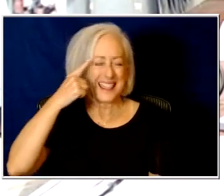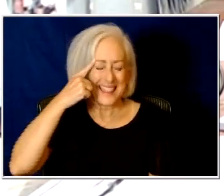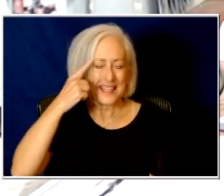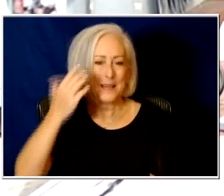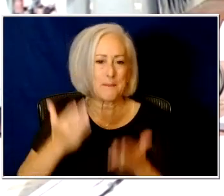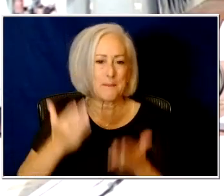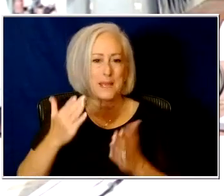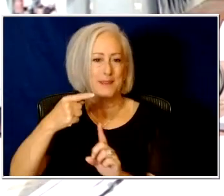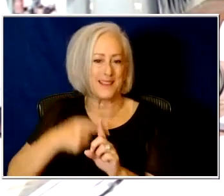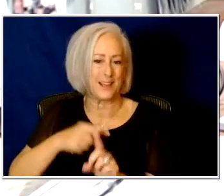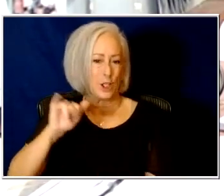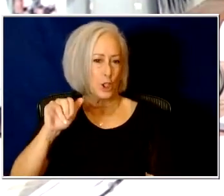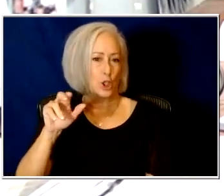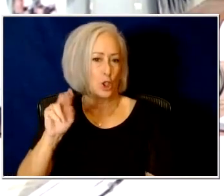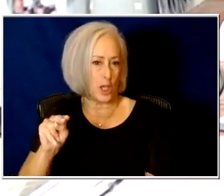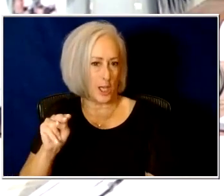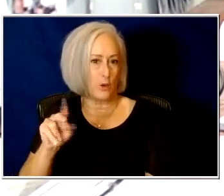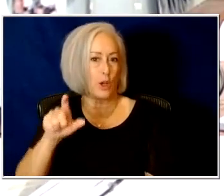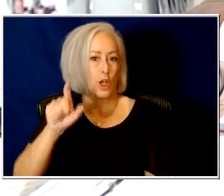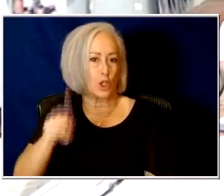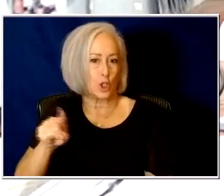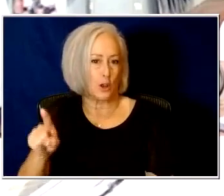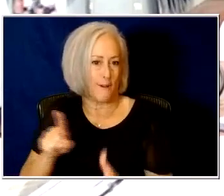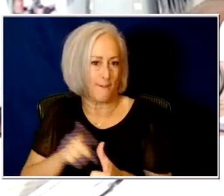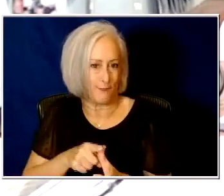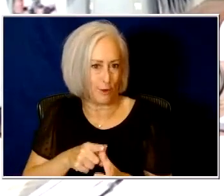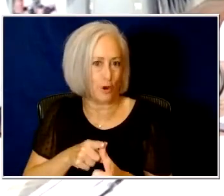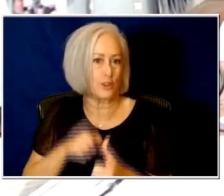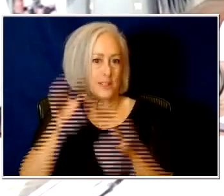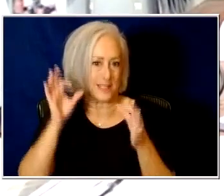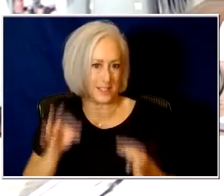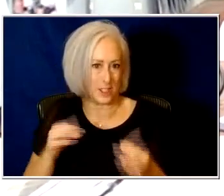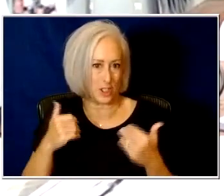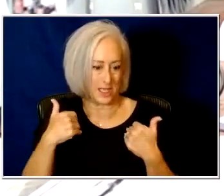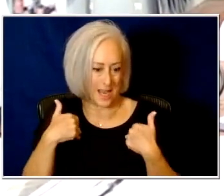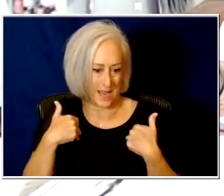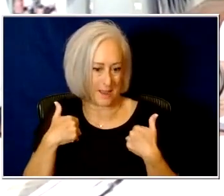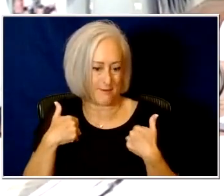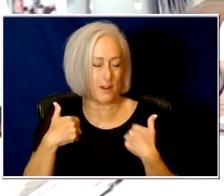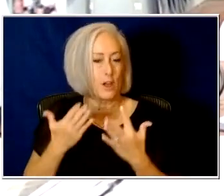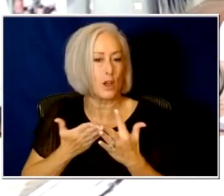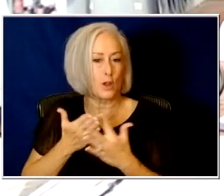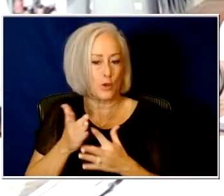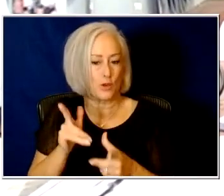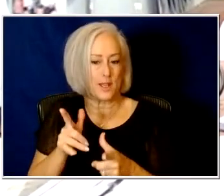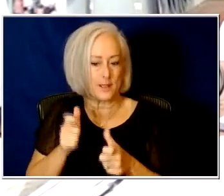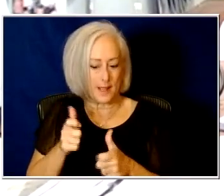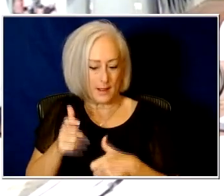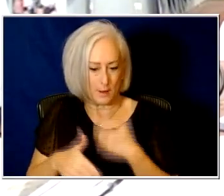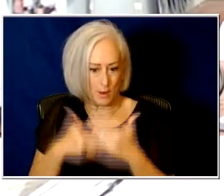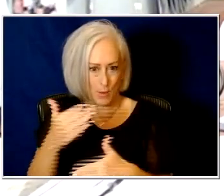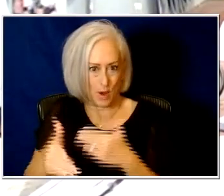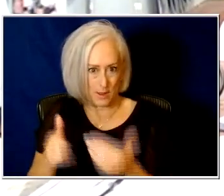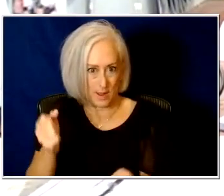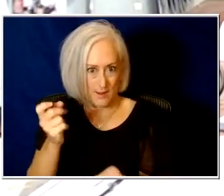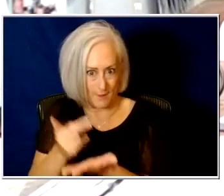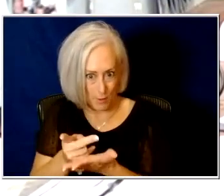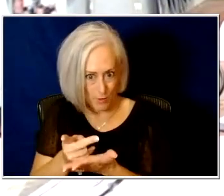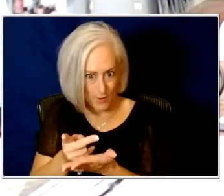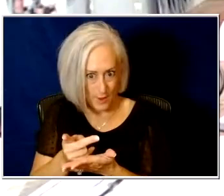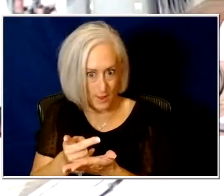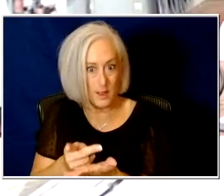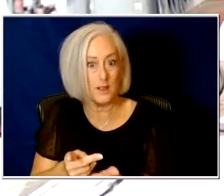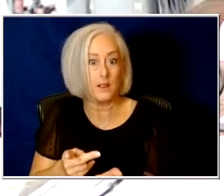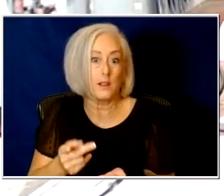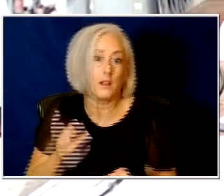by January in that accelerated pathway. Yeah. But we're expecting, within a few months of that, if not